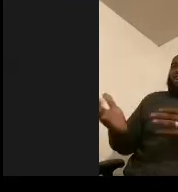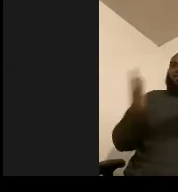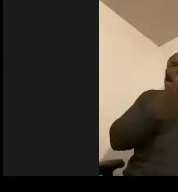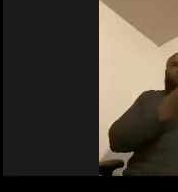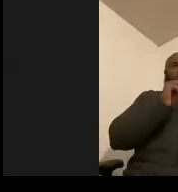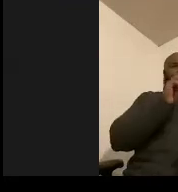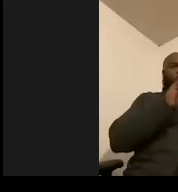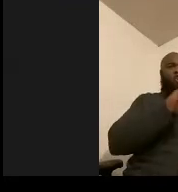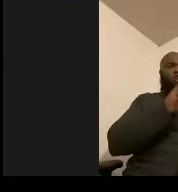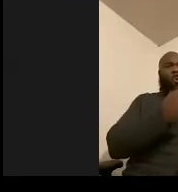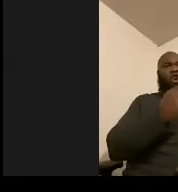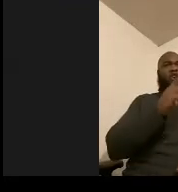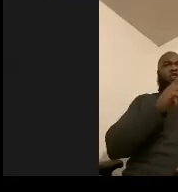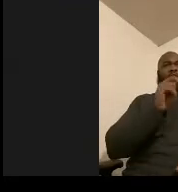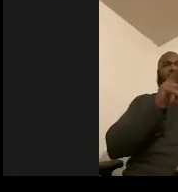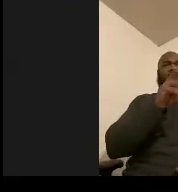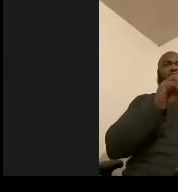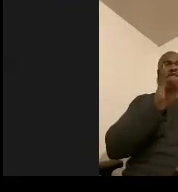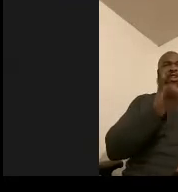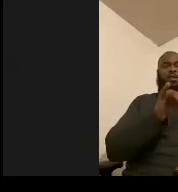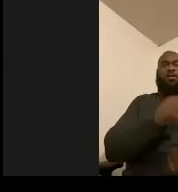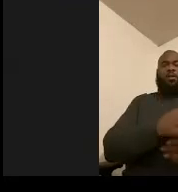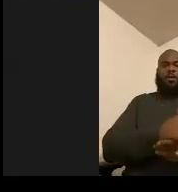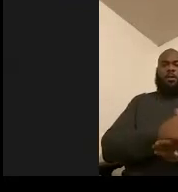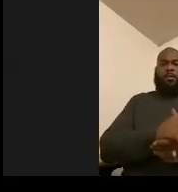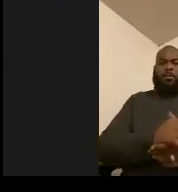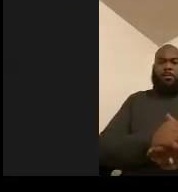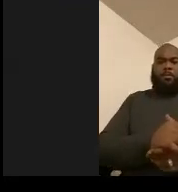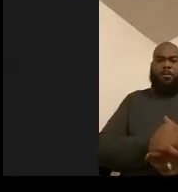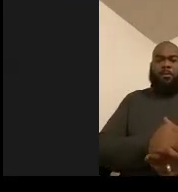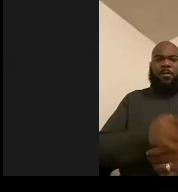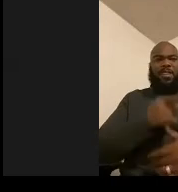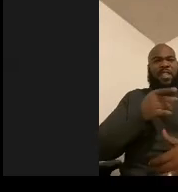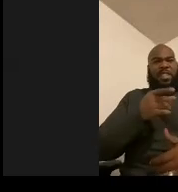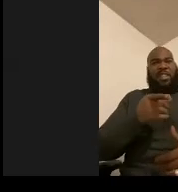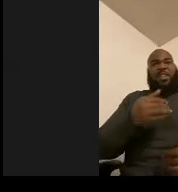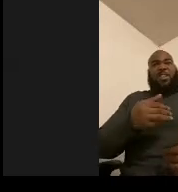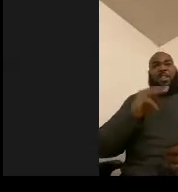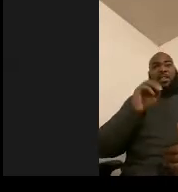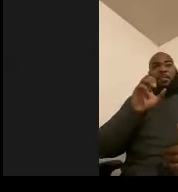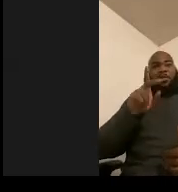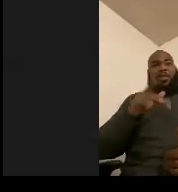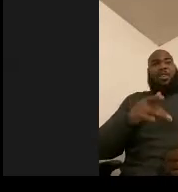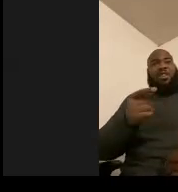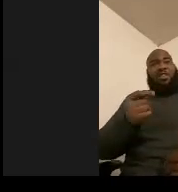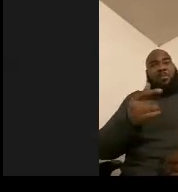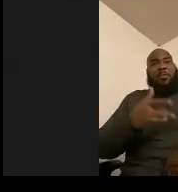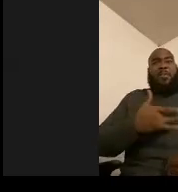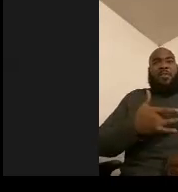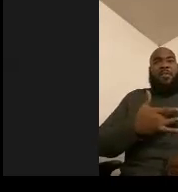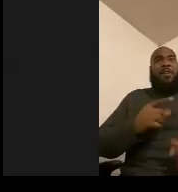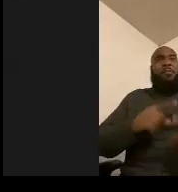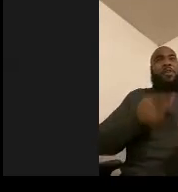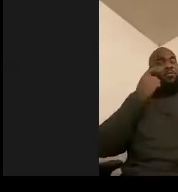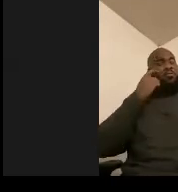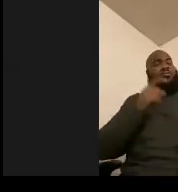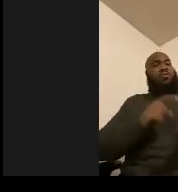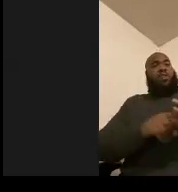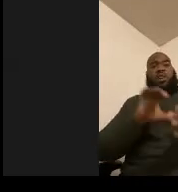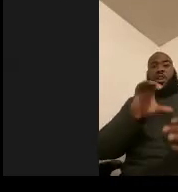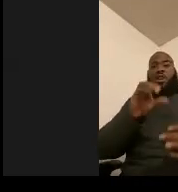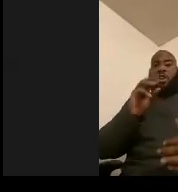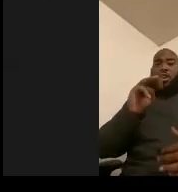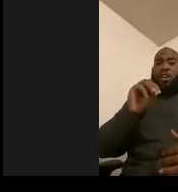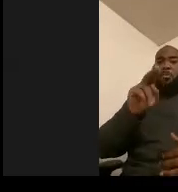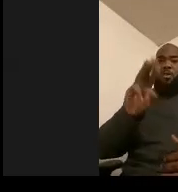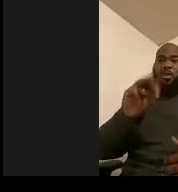please. He's a little bit afraid of that. He's saying, but he recognizes communism is a judgment against our failure to